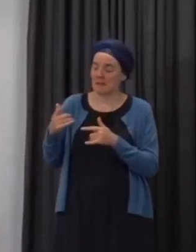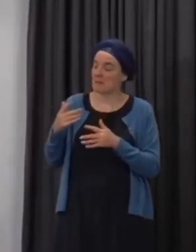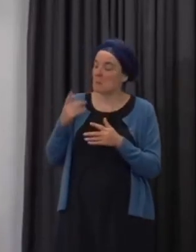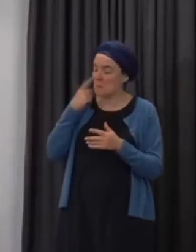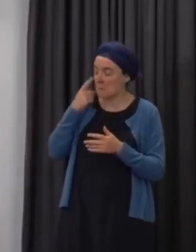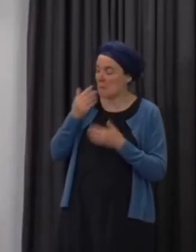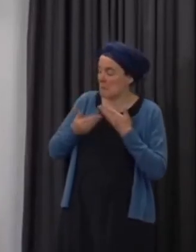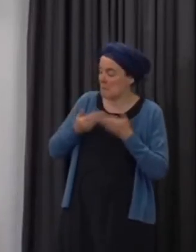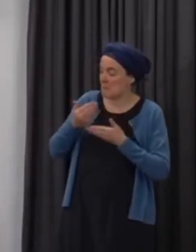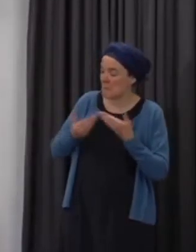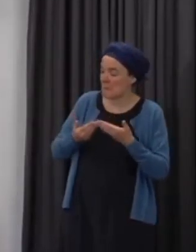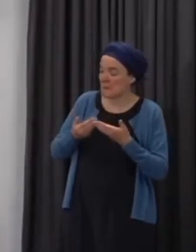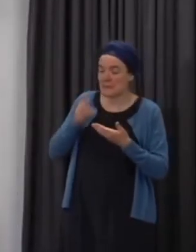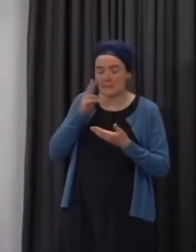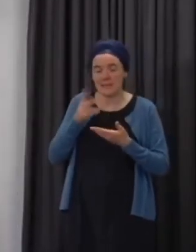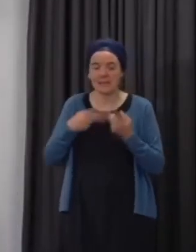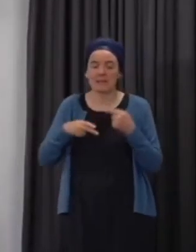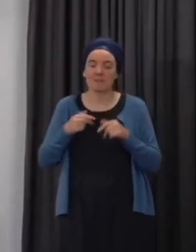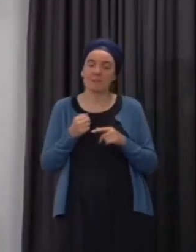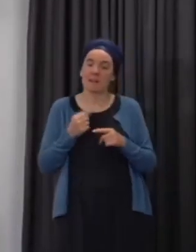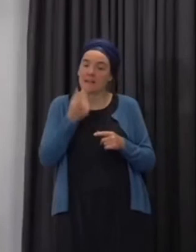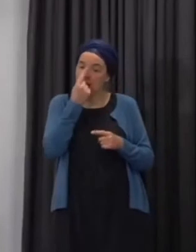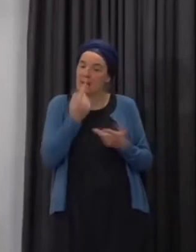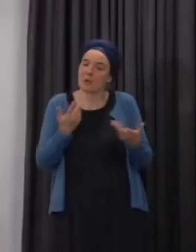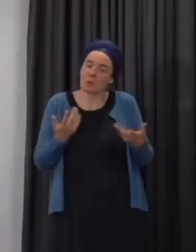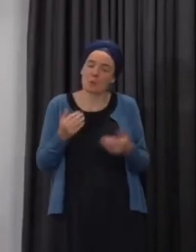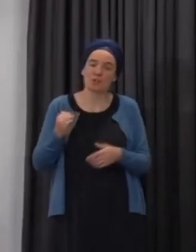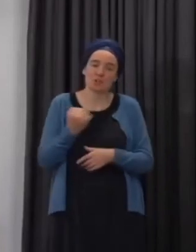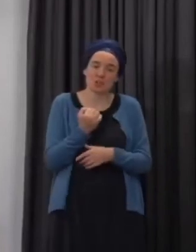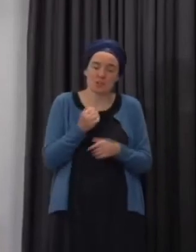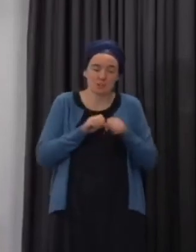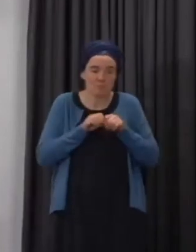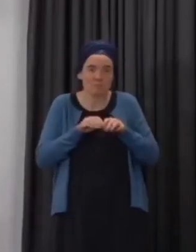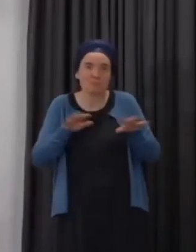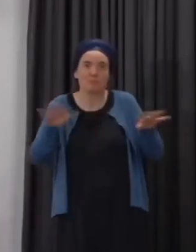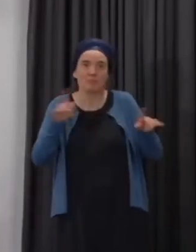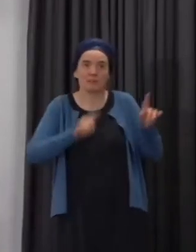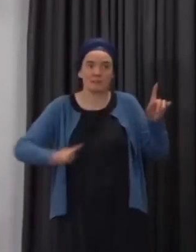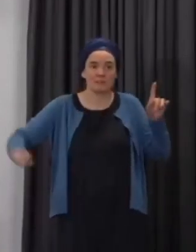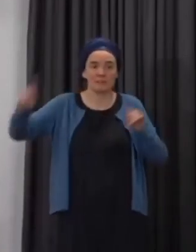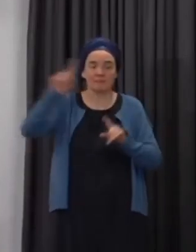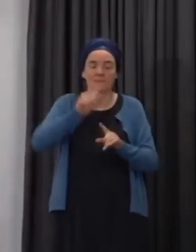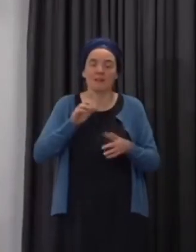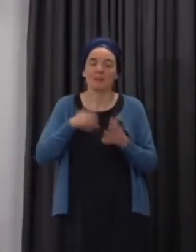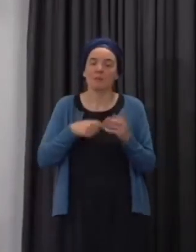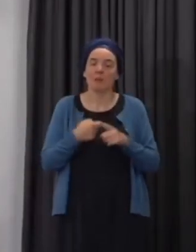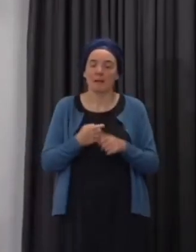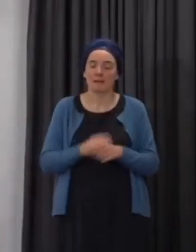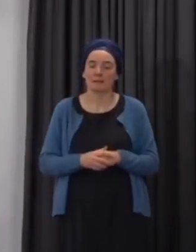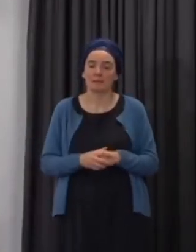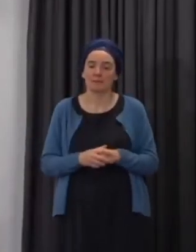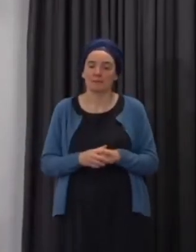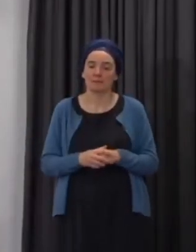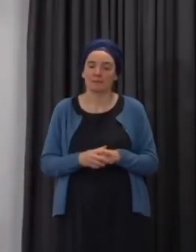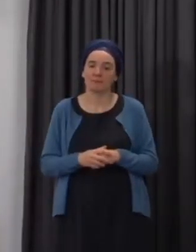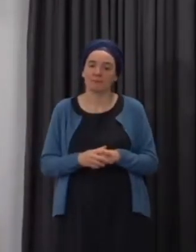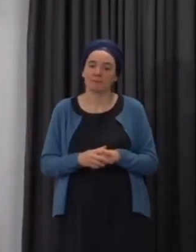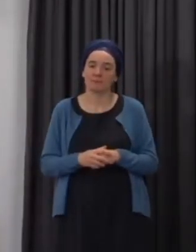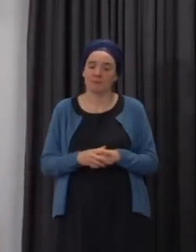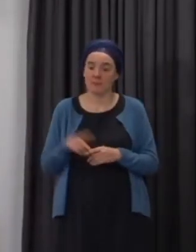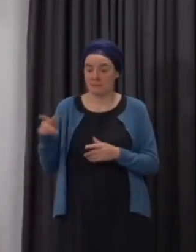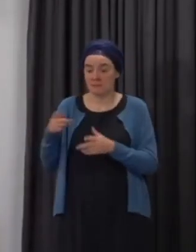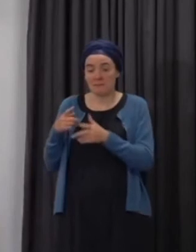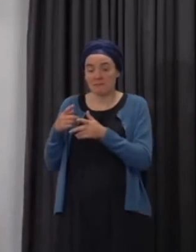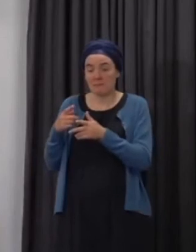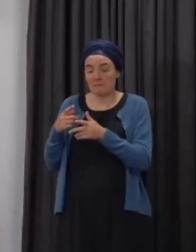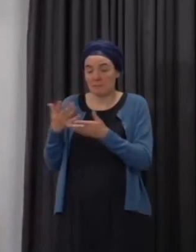roll out in other parts of the UK. And I'll have a decision to make then. But I'm still starting from the point of view that if the app